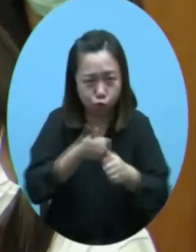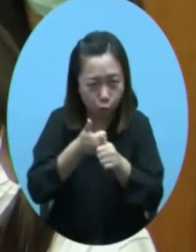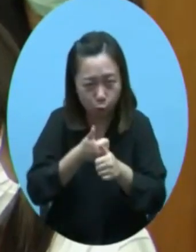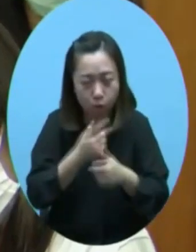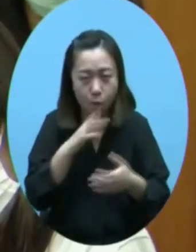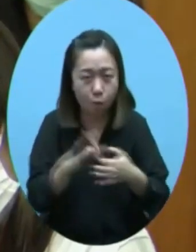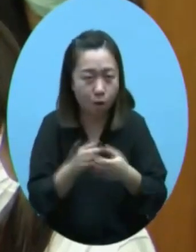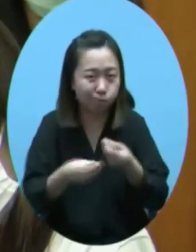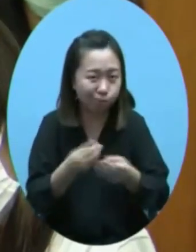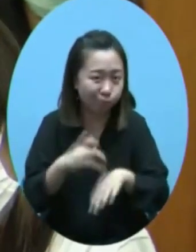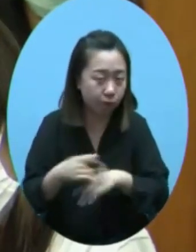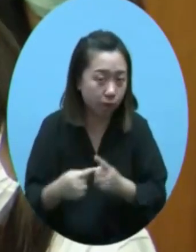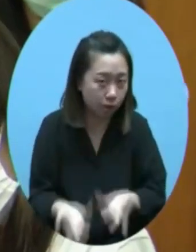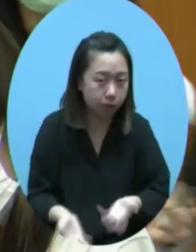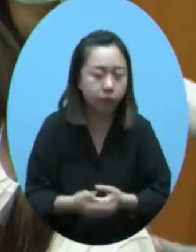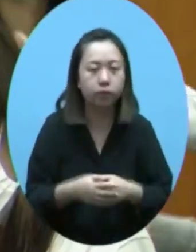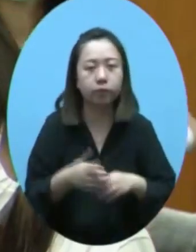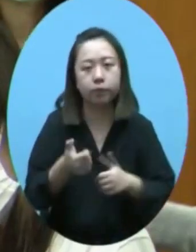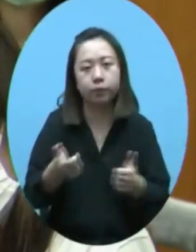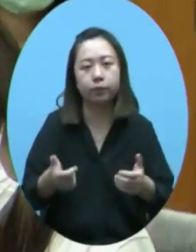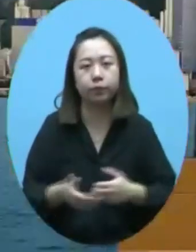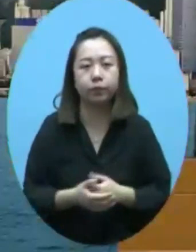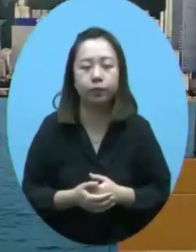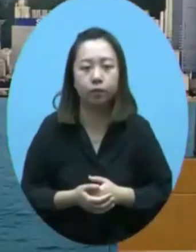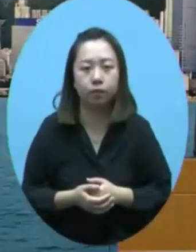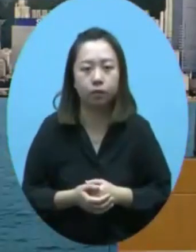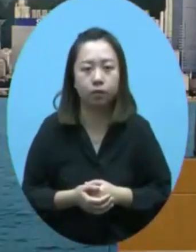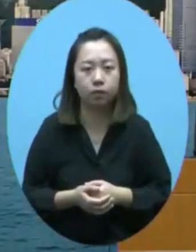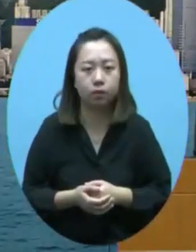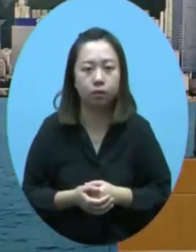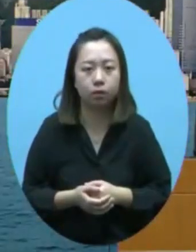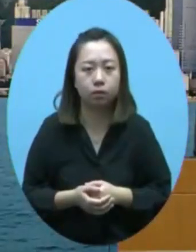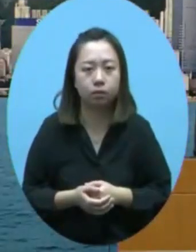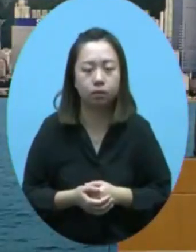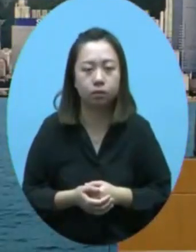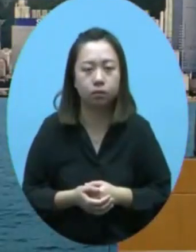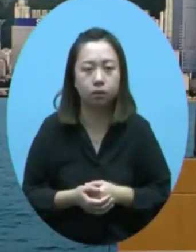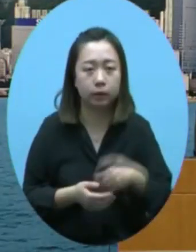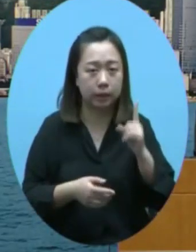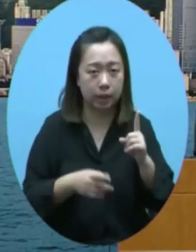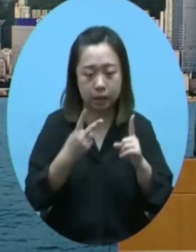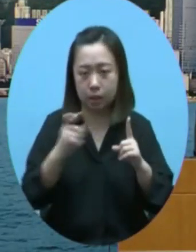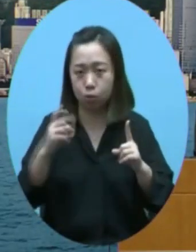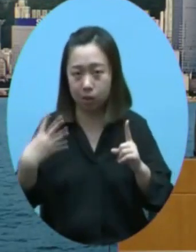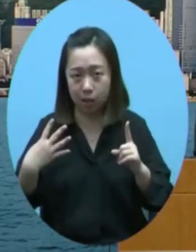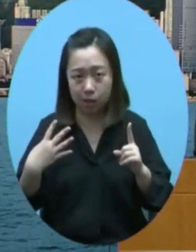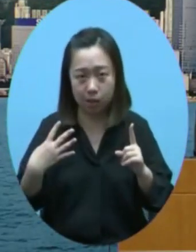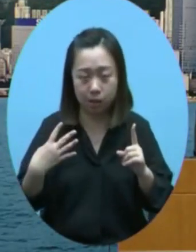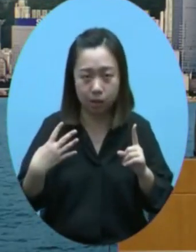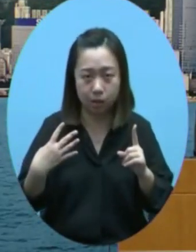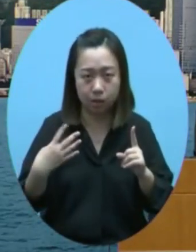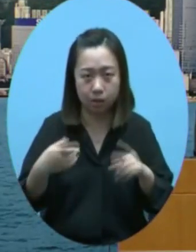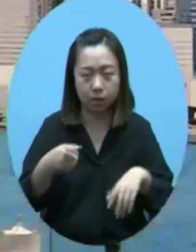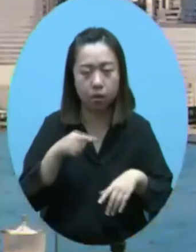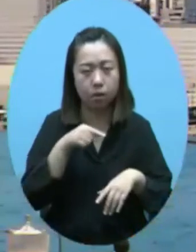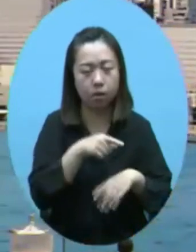how book fairs are like, right, with so many people. And would you be able to track any close contacts in the wake of the book fair or people who've